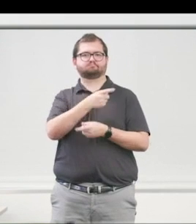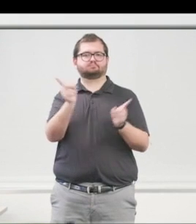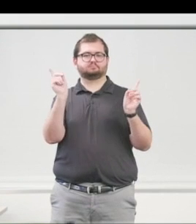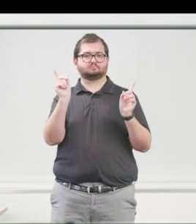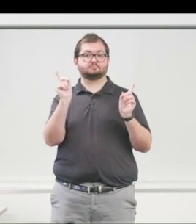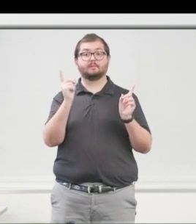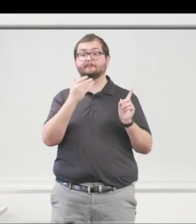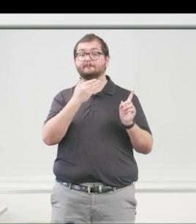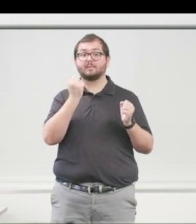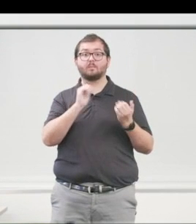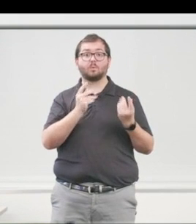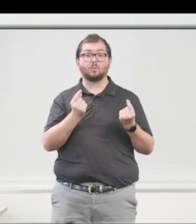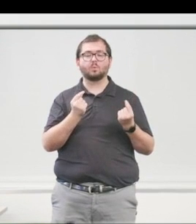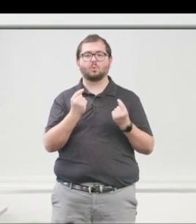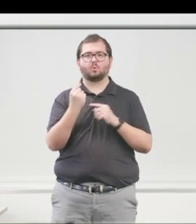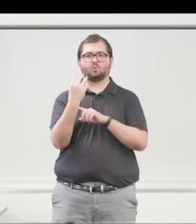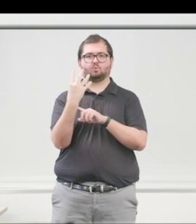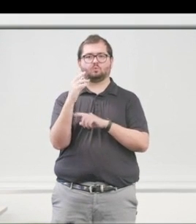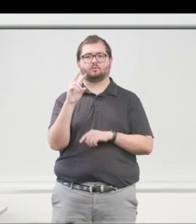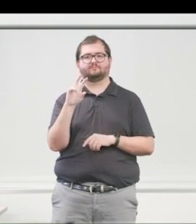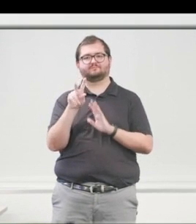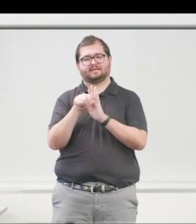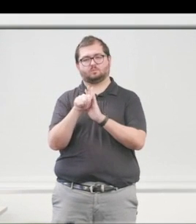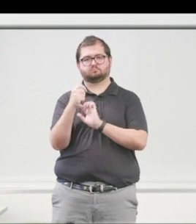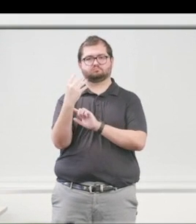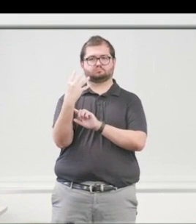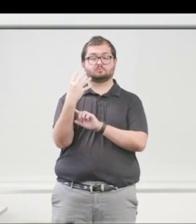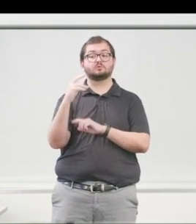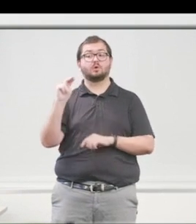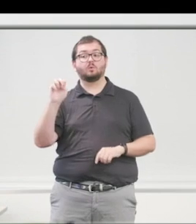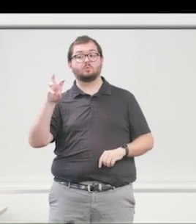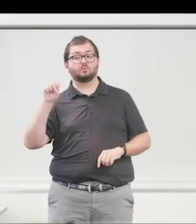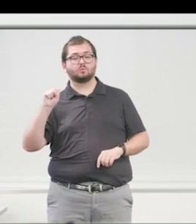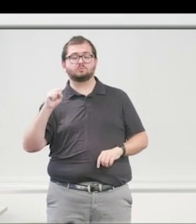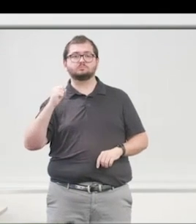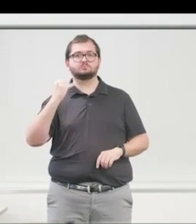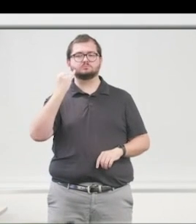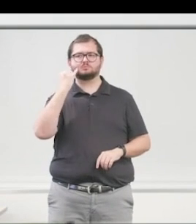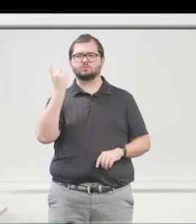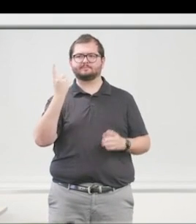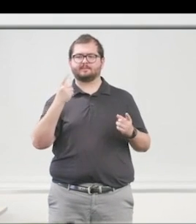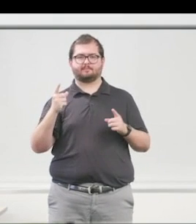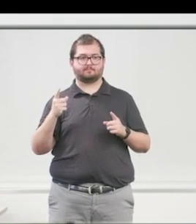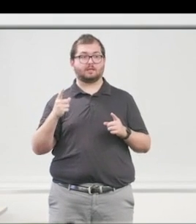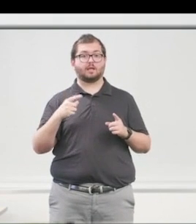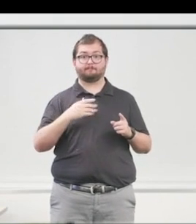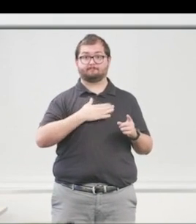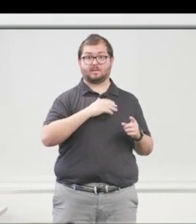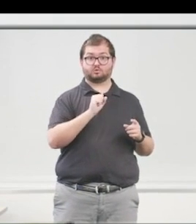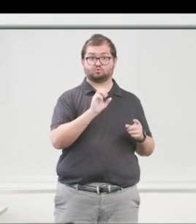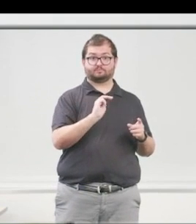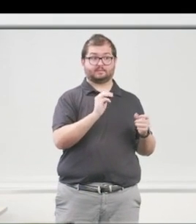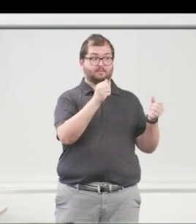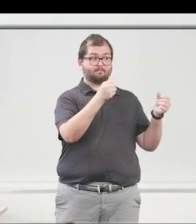be via video. And what news can essentially do is, let's say something's going on and you put it out on your social media